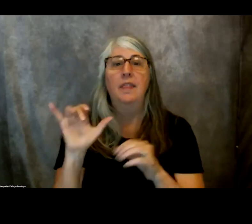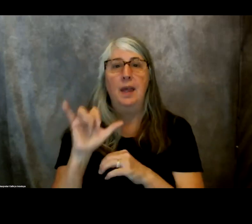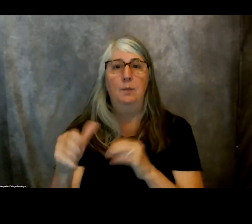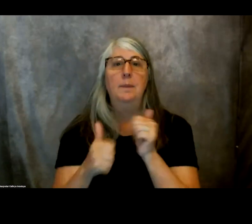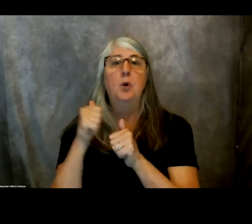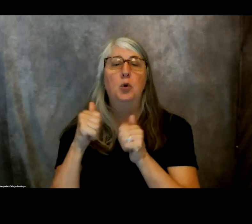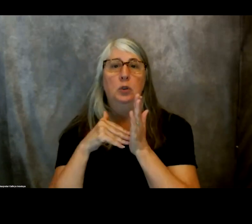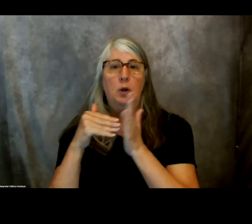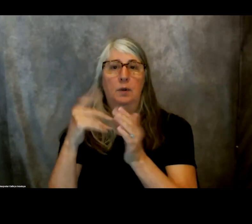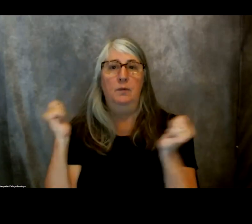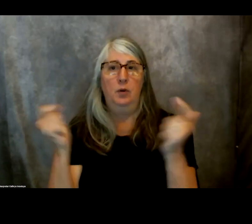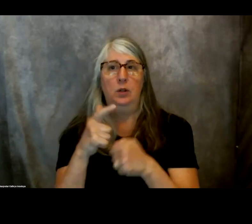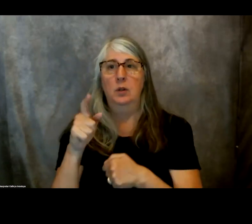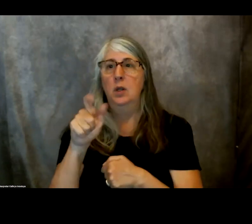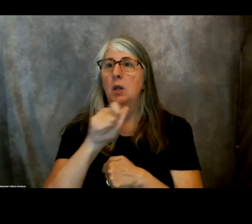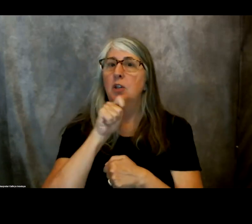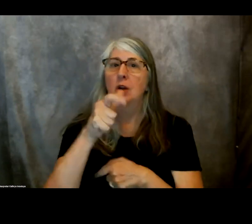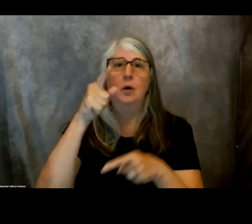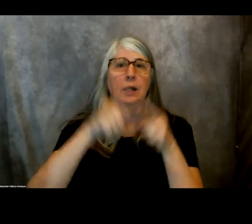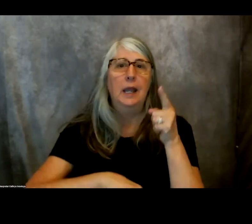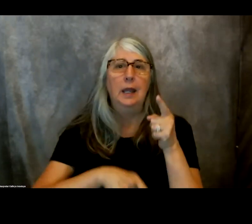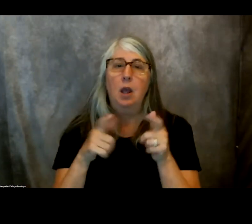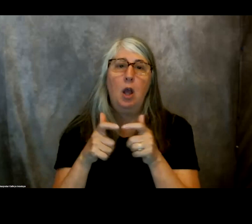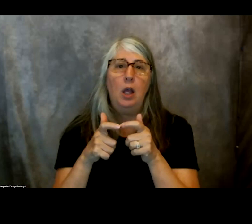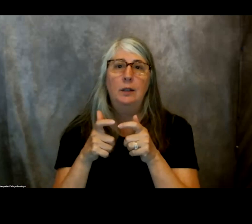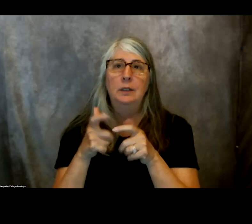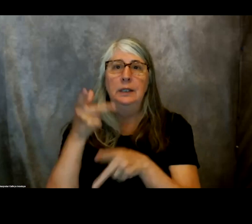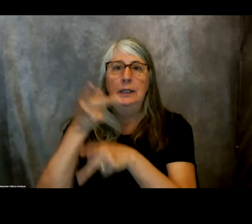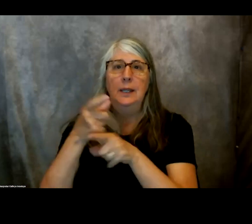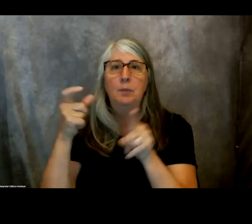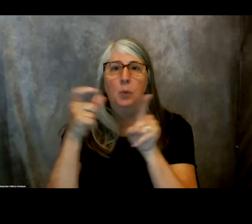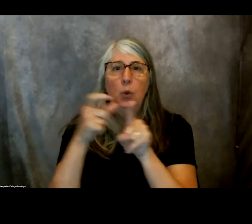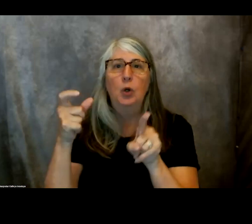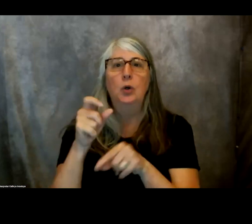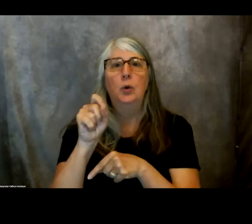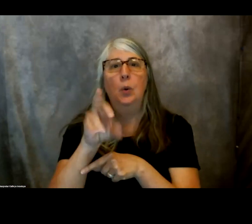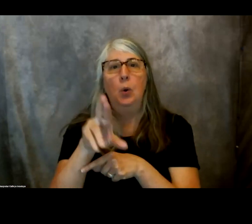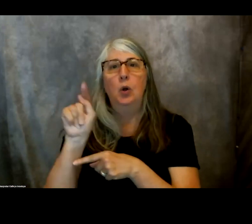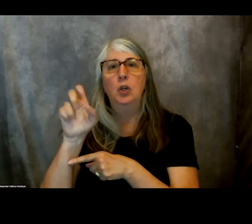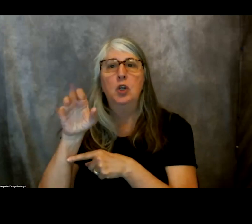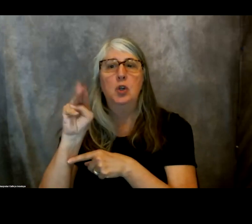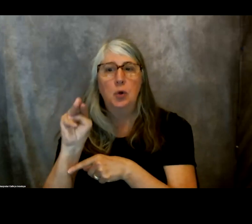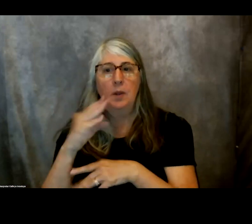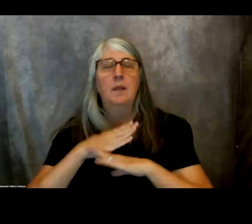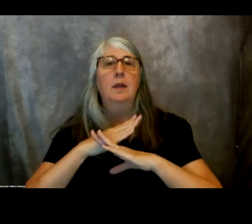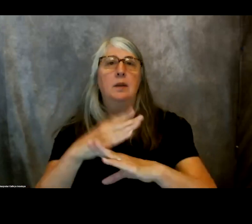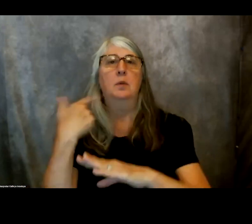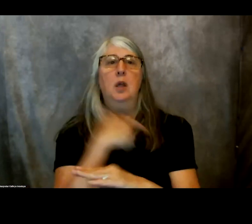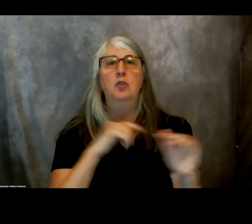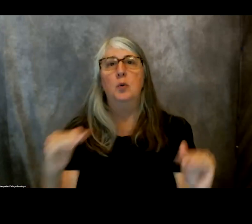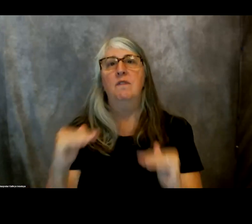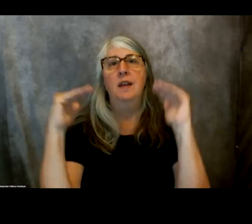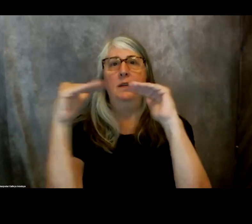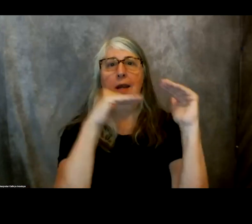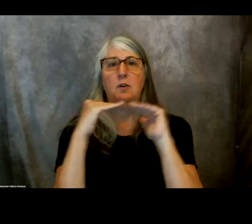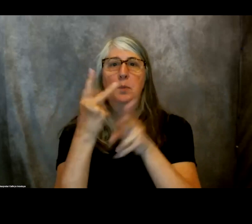not, cannot hold onto a term, a word that inhibits our ability to advance equitable care,